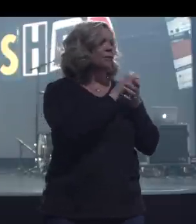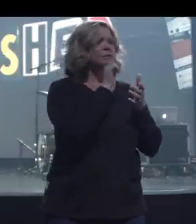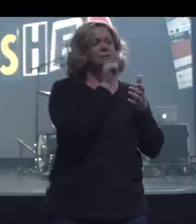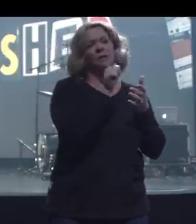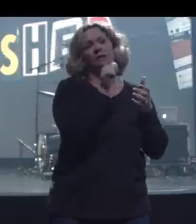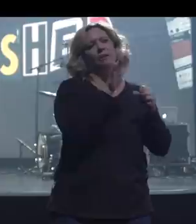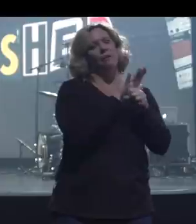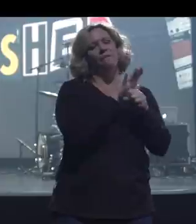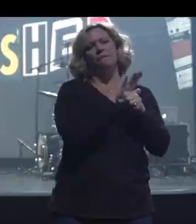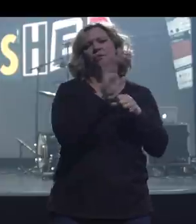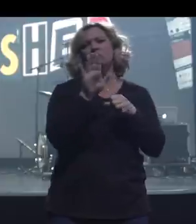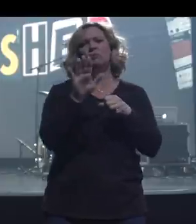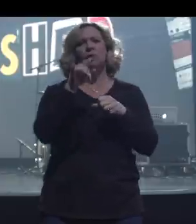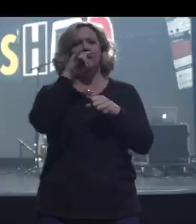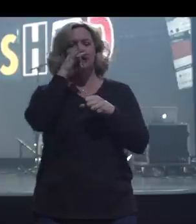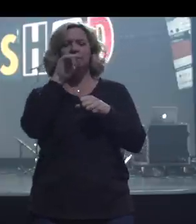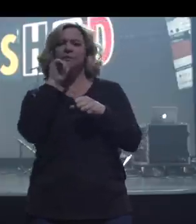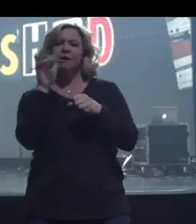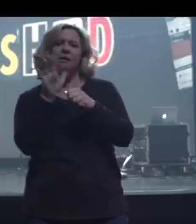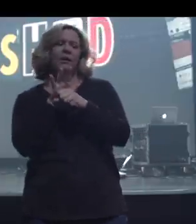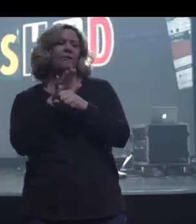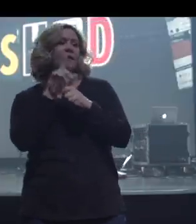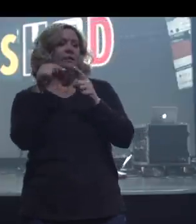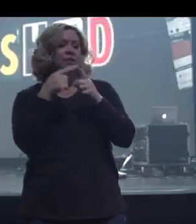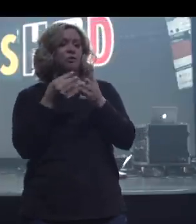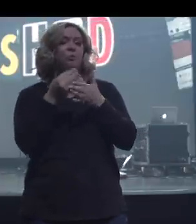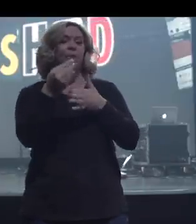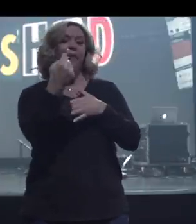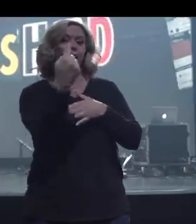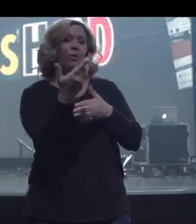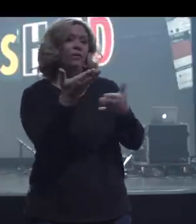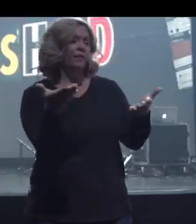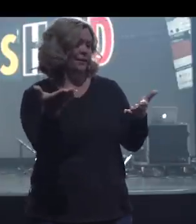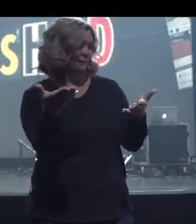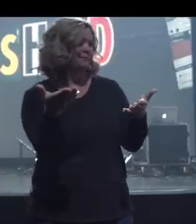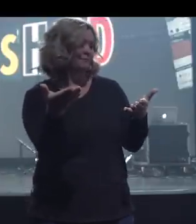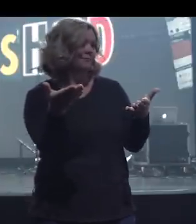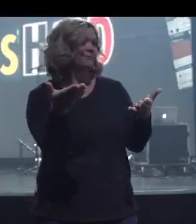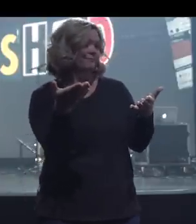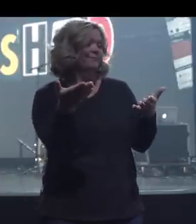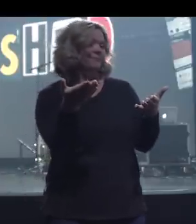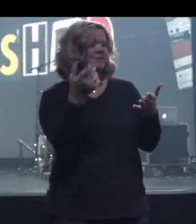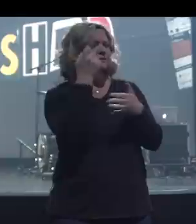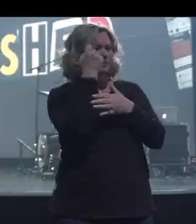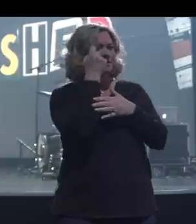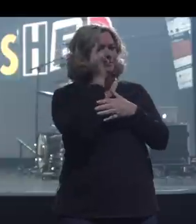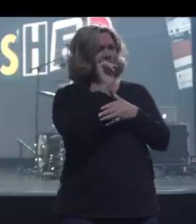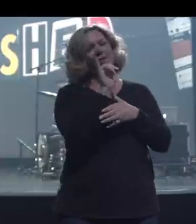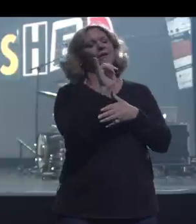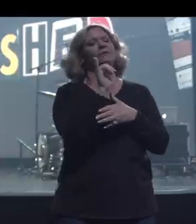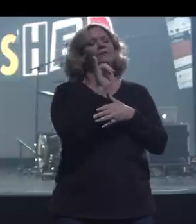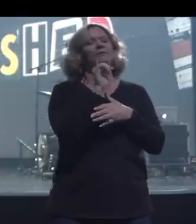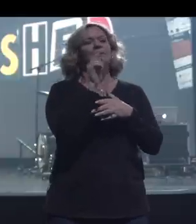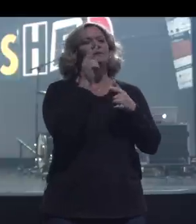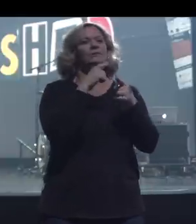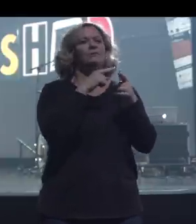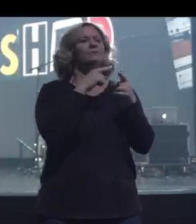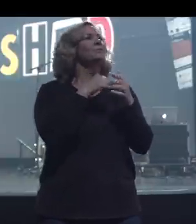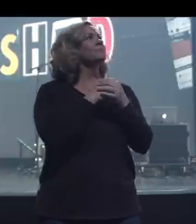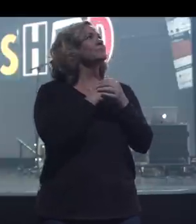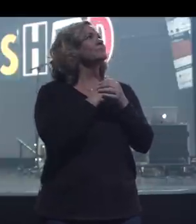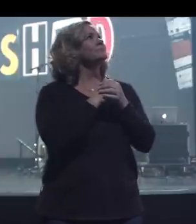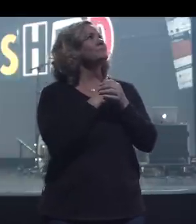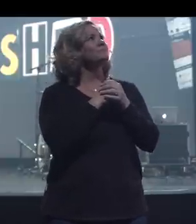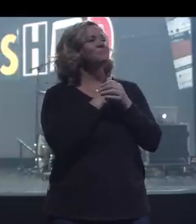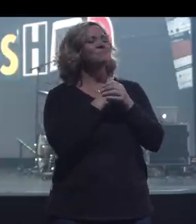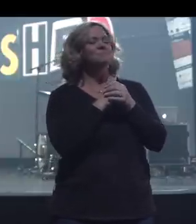not enough. You are not enough. And until you see behind that, you'll fall prey to all the ads and advertising, so undress